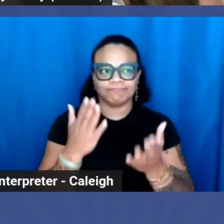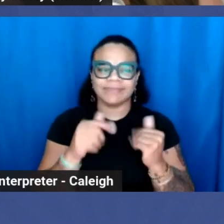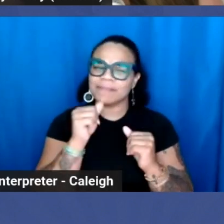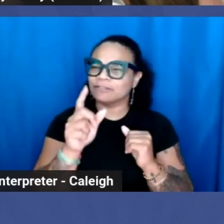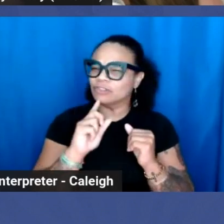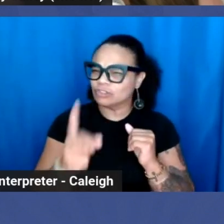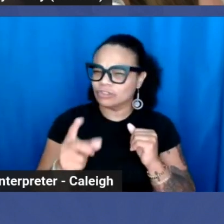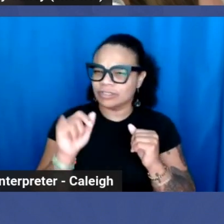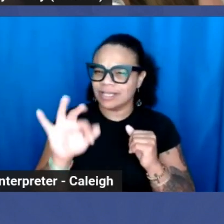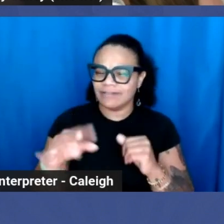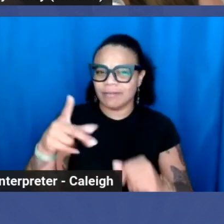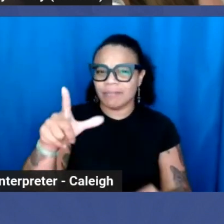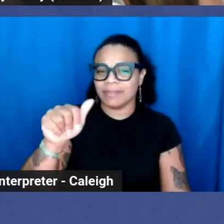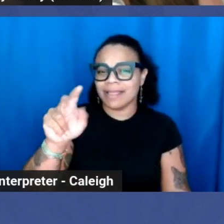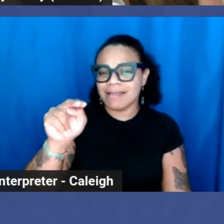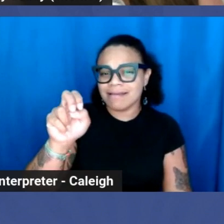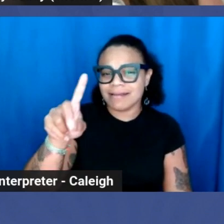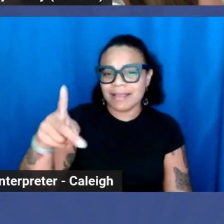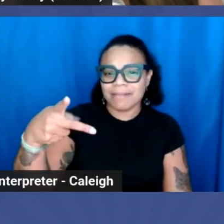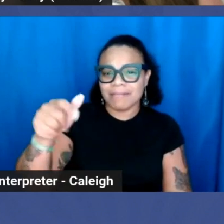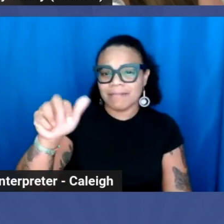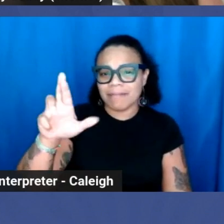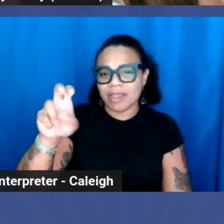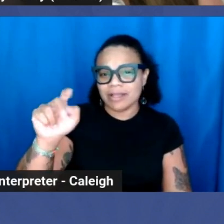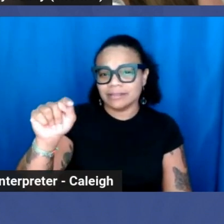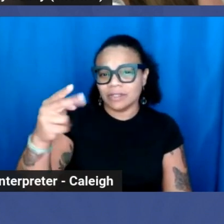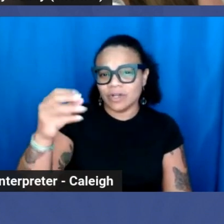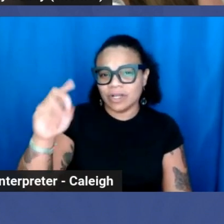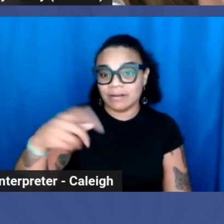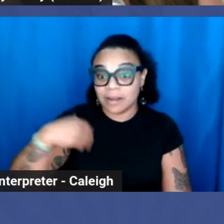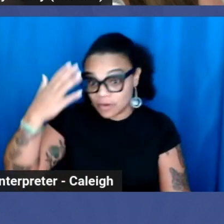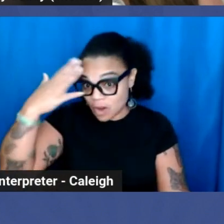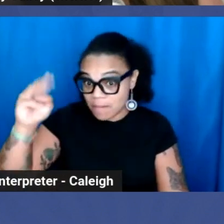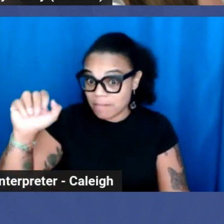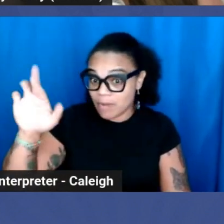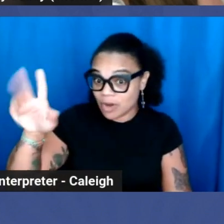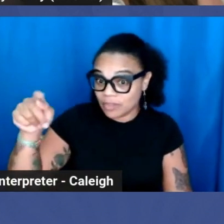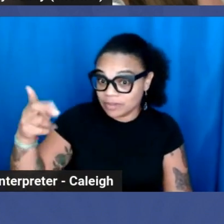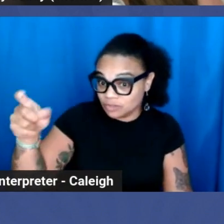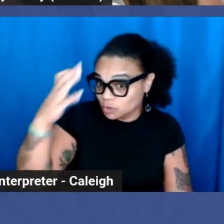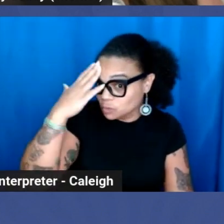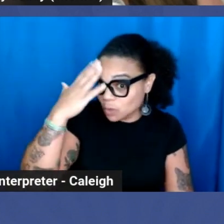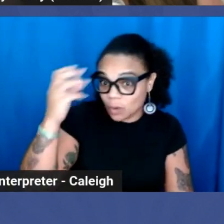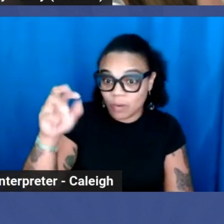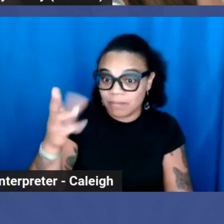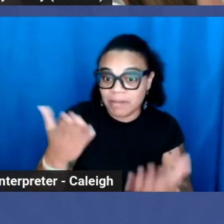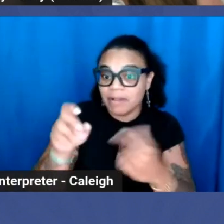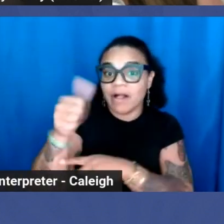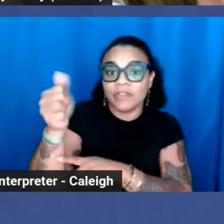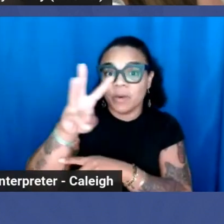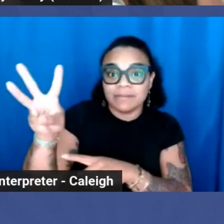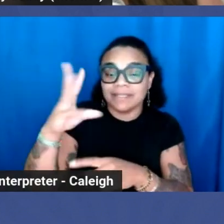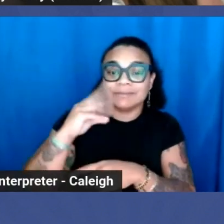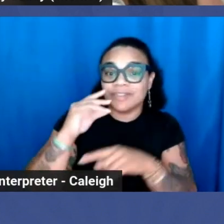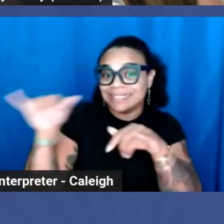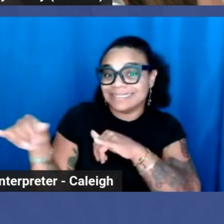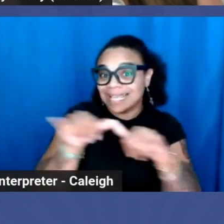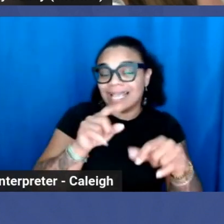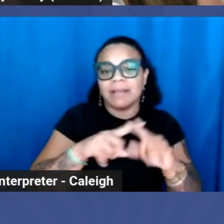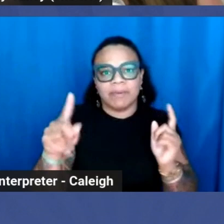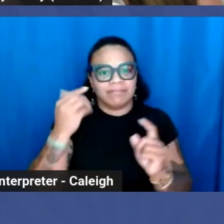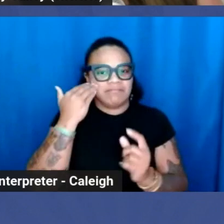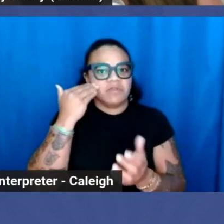Planned Parenthood or I know Marta, you for sure, or other websites have experienced the same. Like they are constantly changing